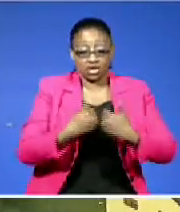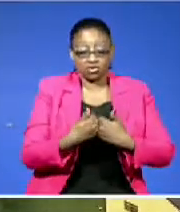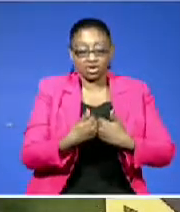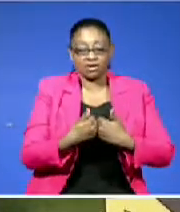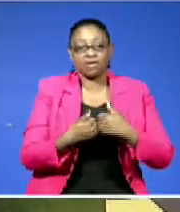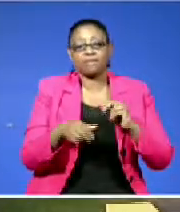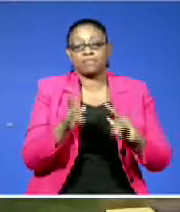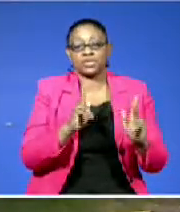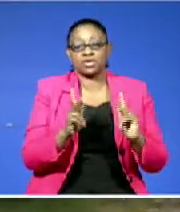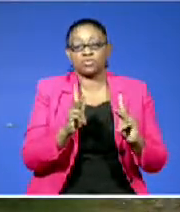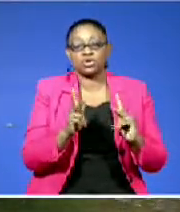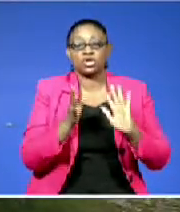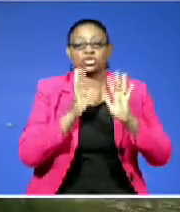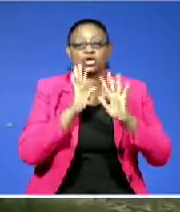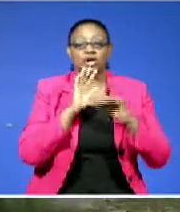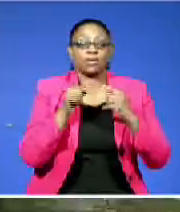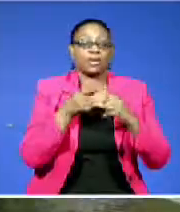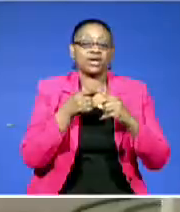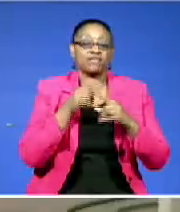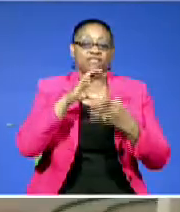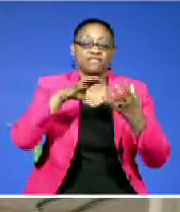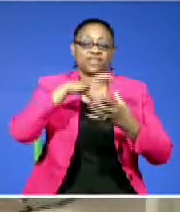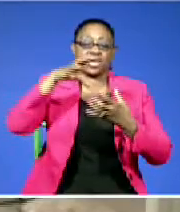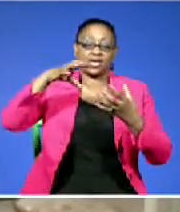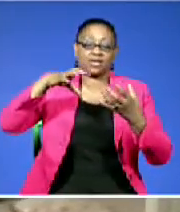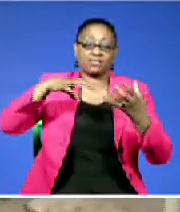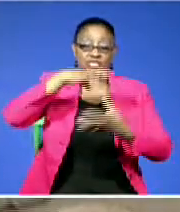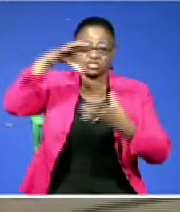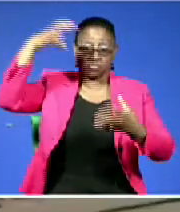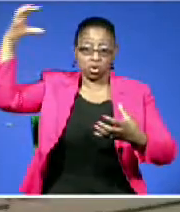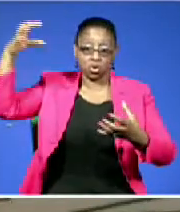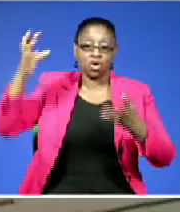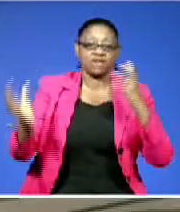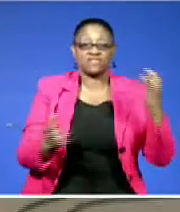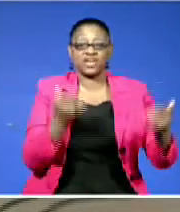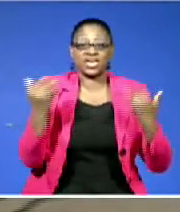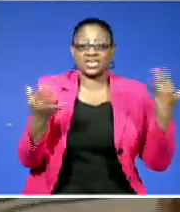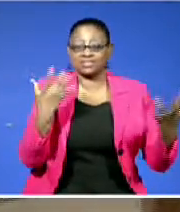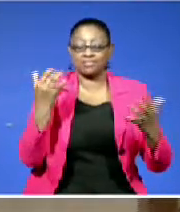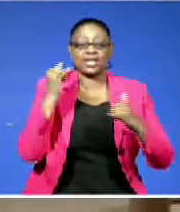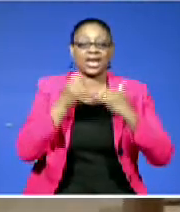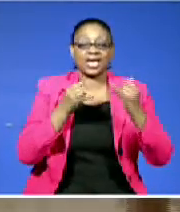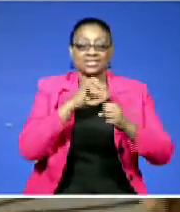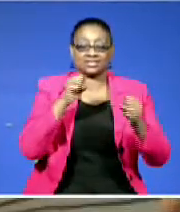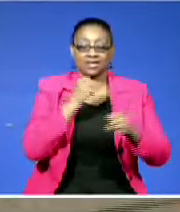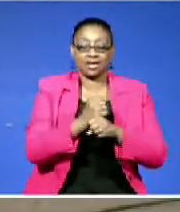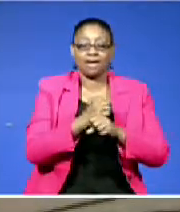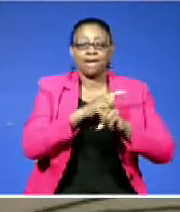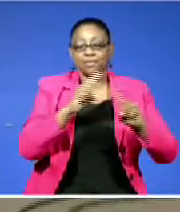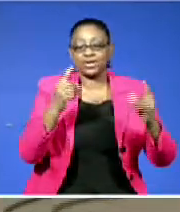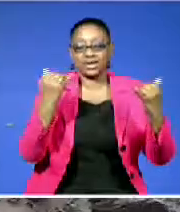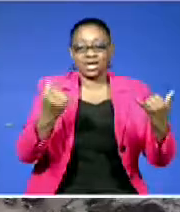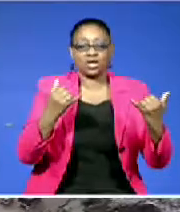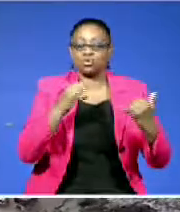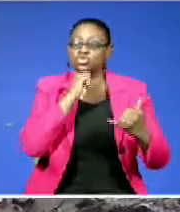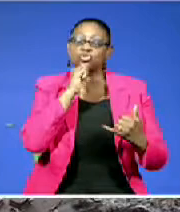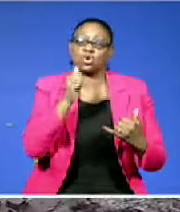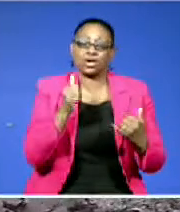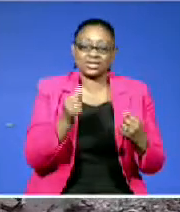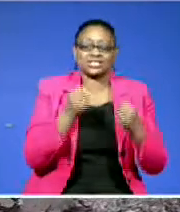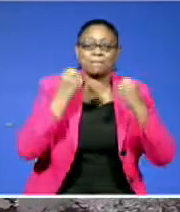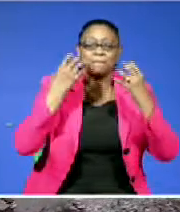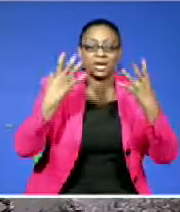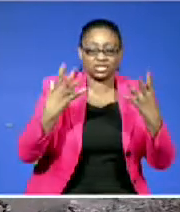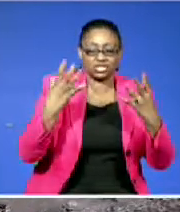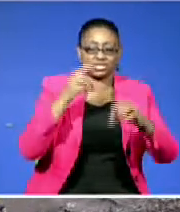with a series of fires last year, but Wilson says improved conditions at the site have reduced their frequency. It's not as big